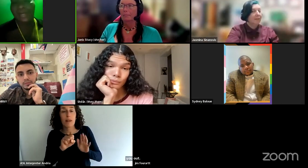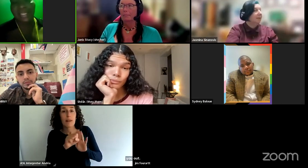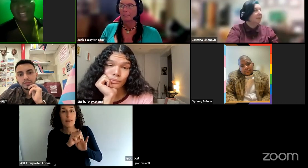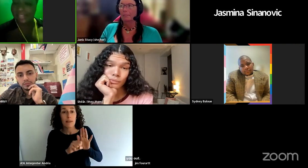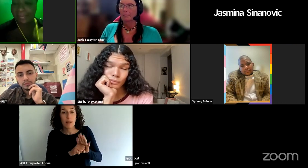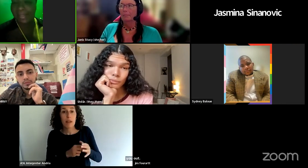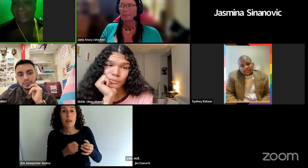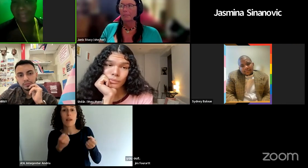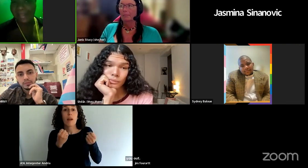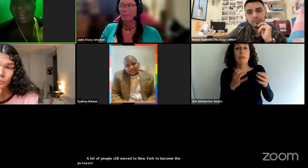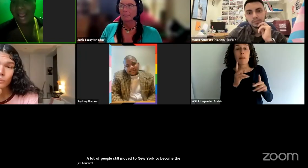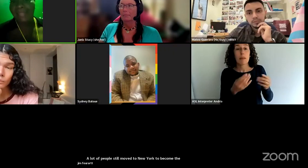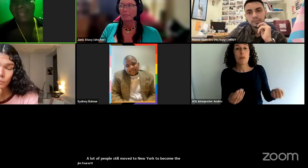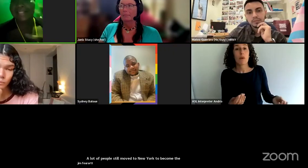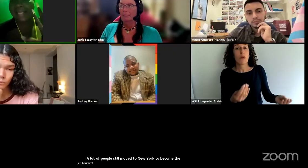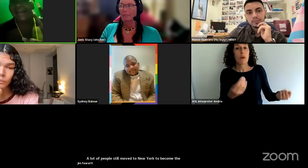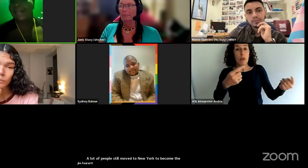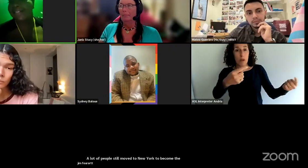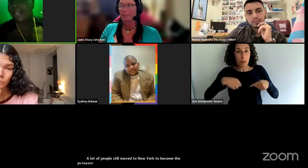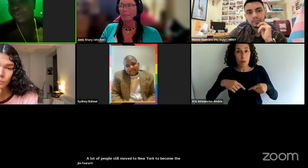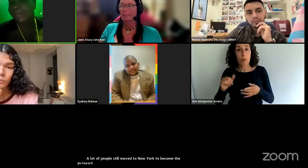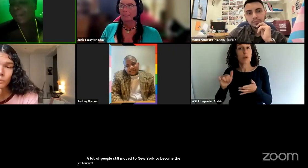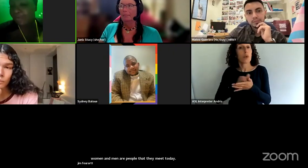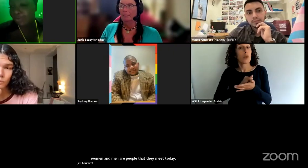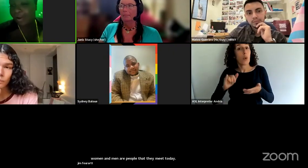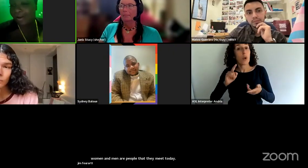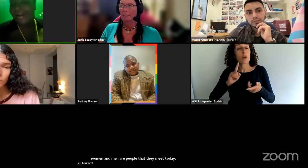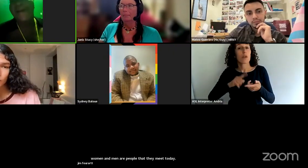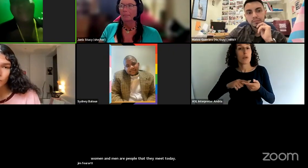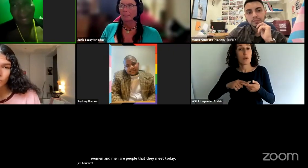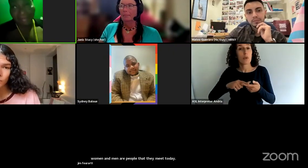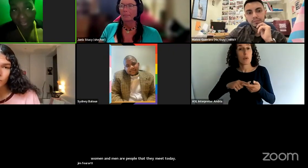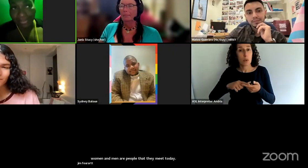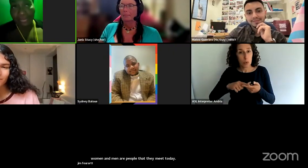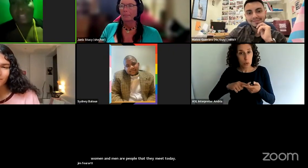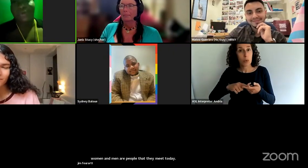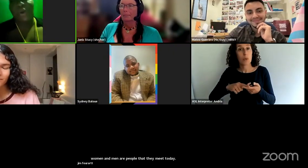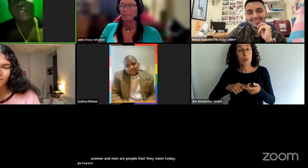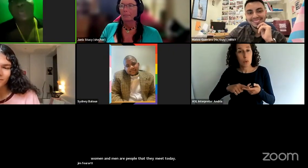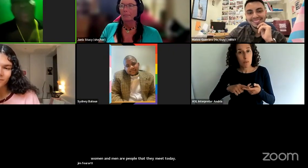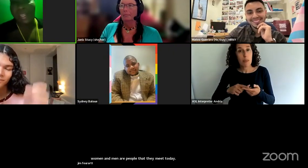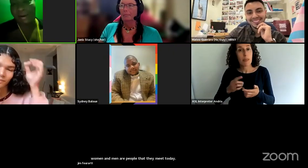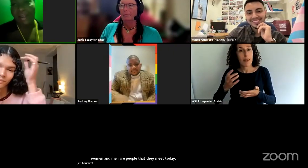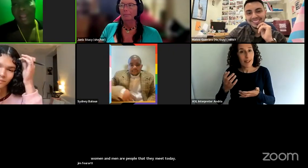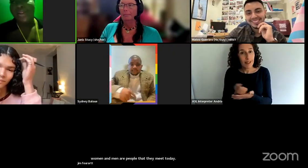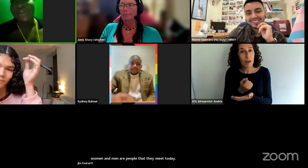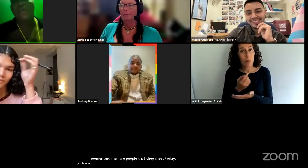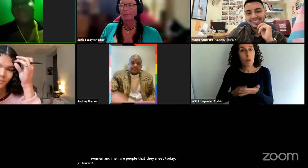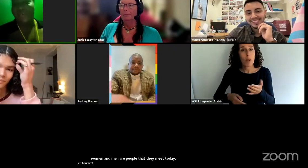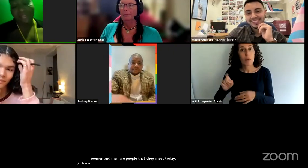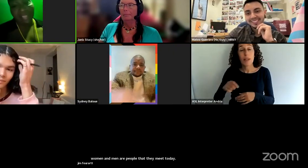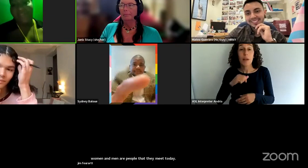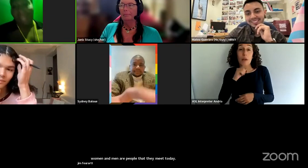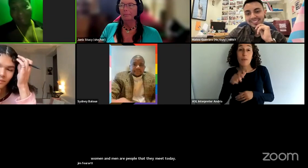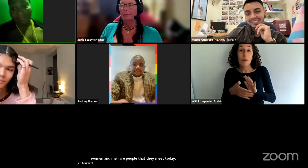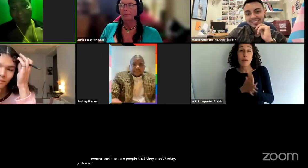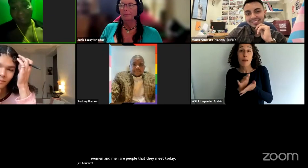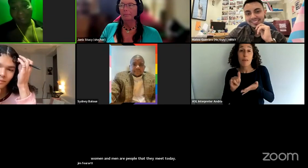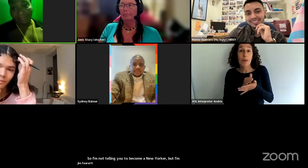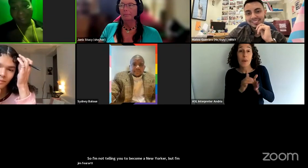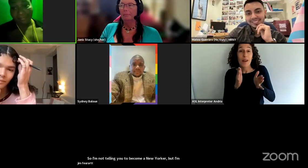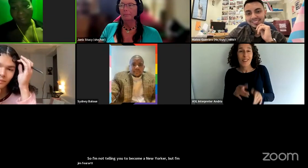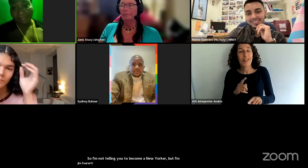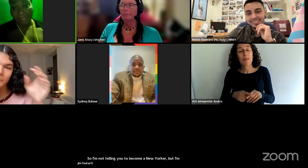men or people that they need to be. I'm not telling you to become a New Yorker, but I'm telling you to go to where you don't feel safe at.